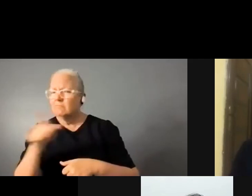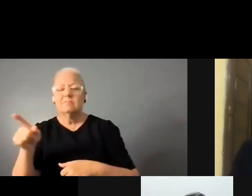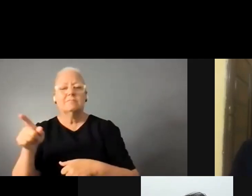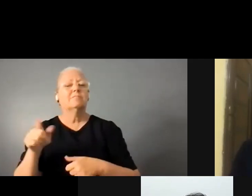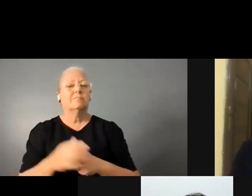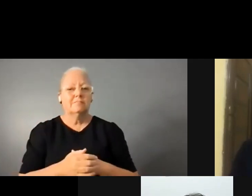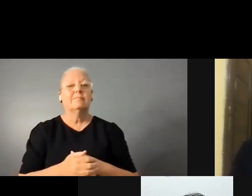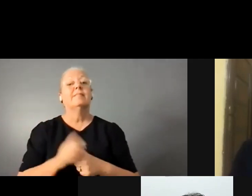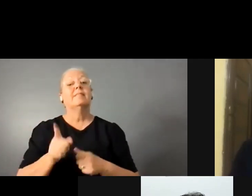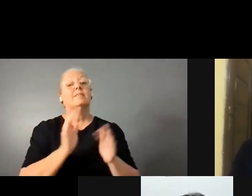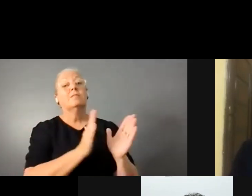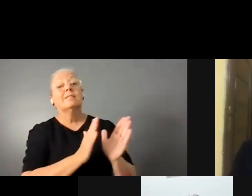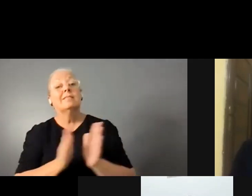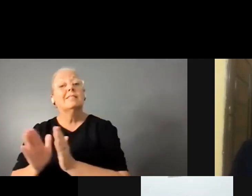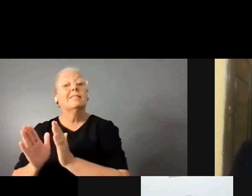organizers,